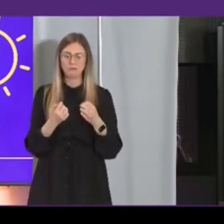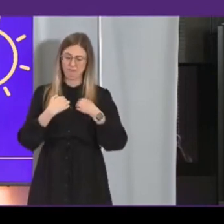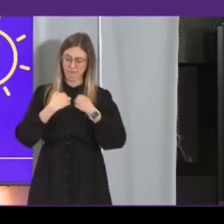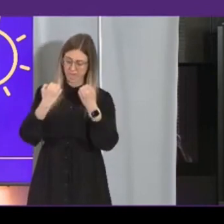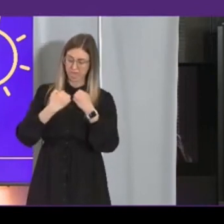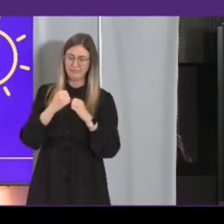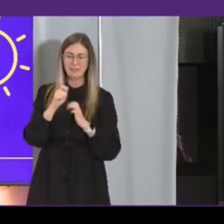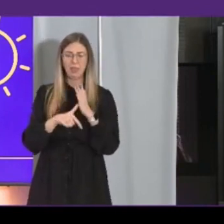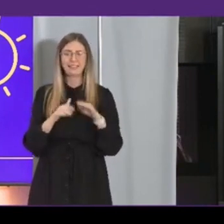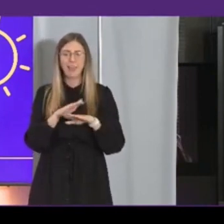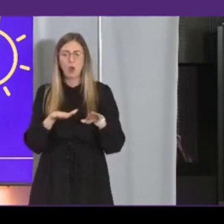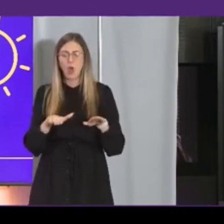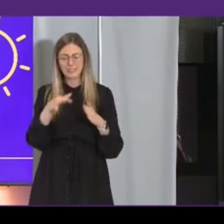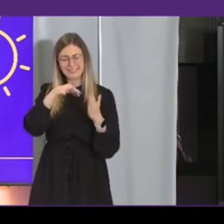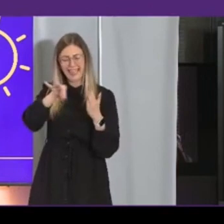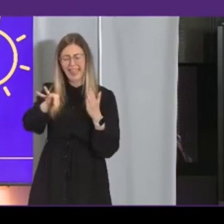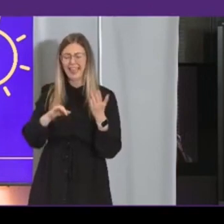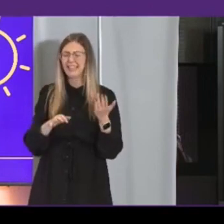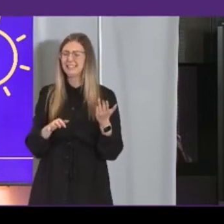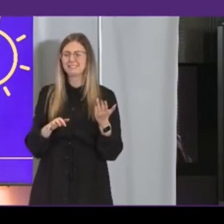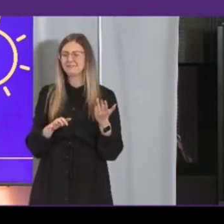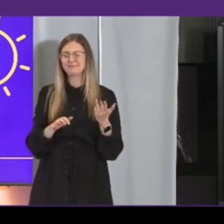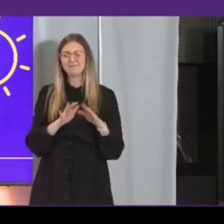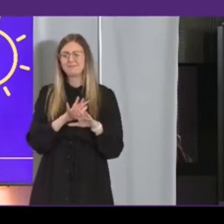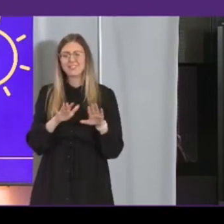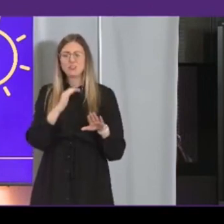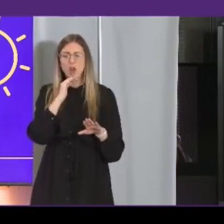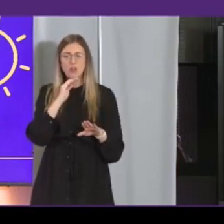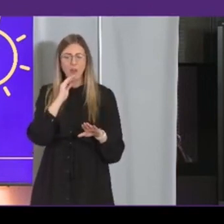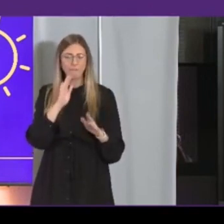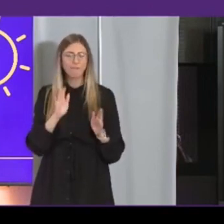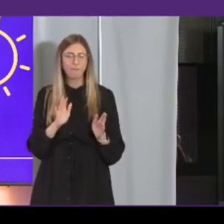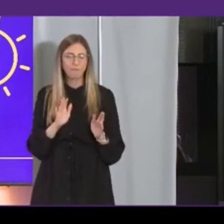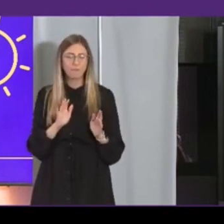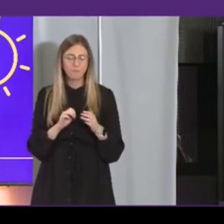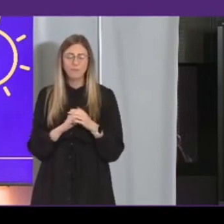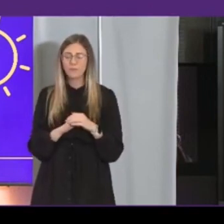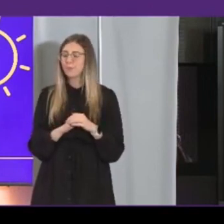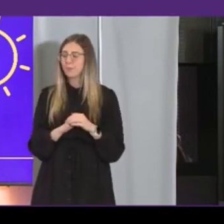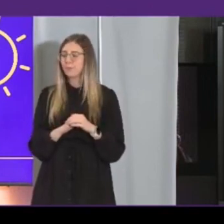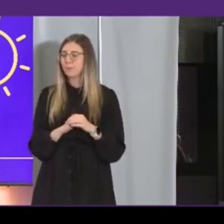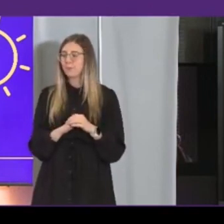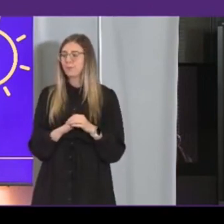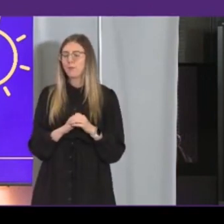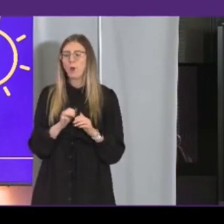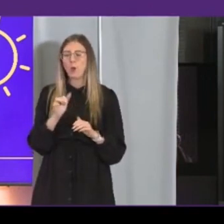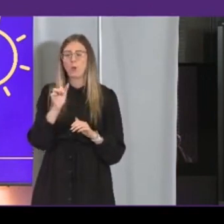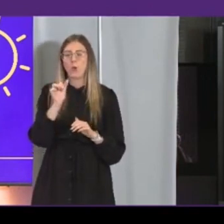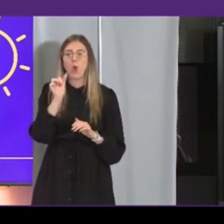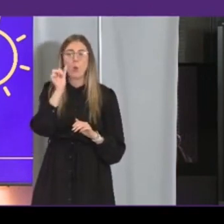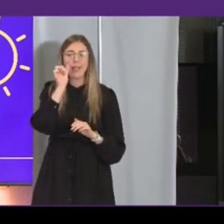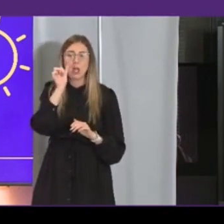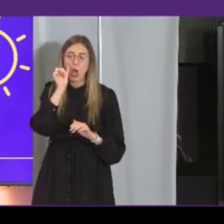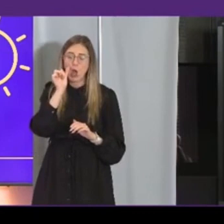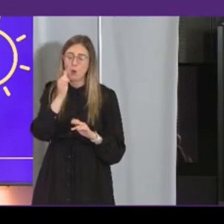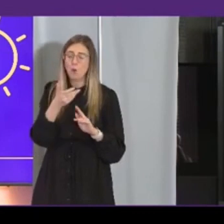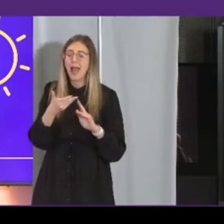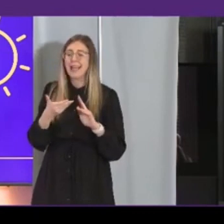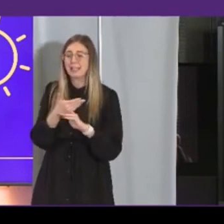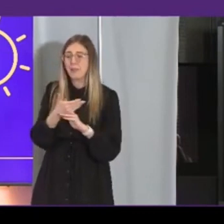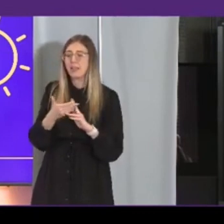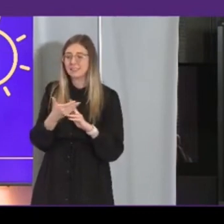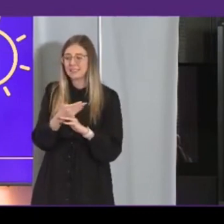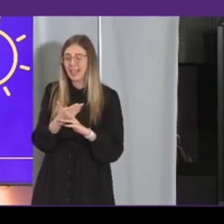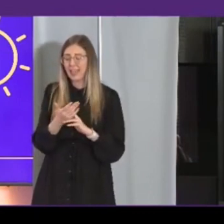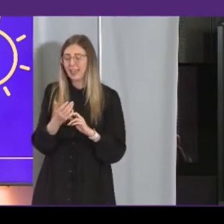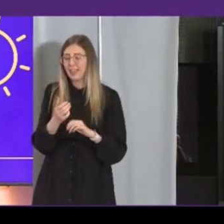disability. And again, I think we know about accessibility, that there's still a